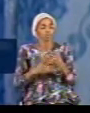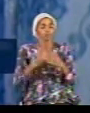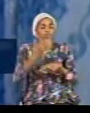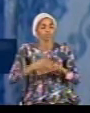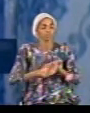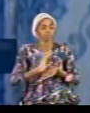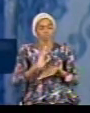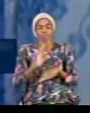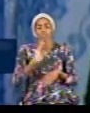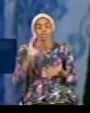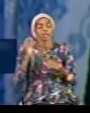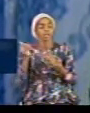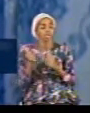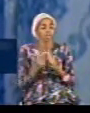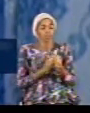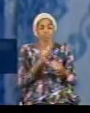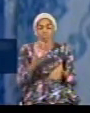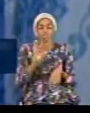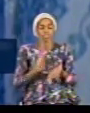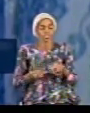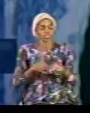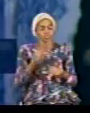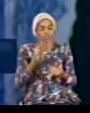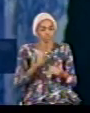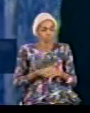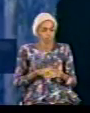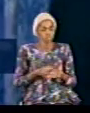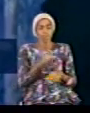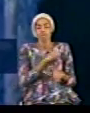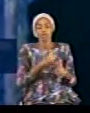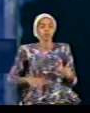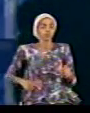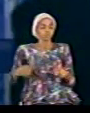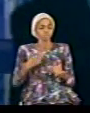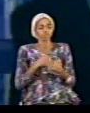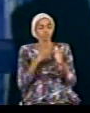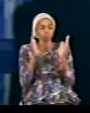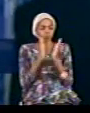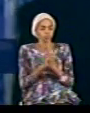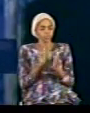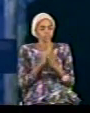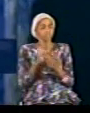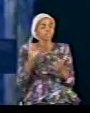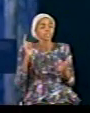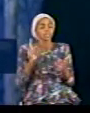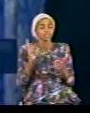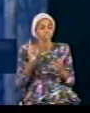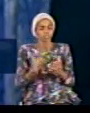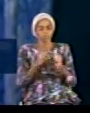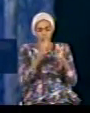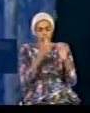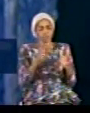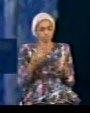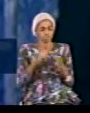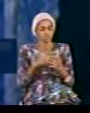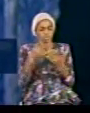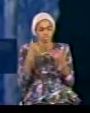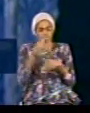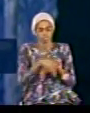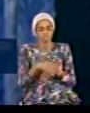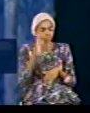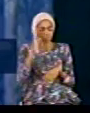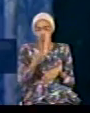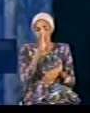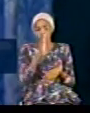where people have been connected with this program, Lord, we pray that the blessings of this night will be permanent in Jesus' name. And as